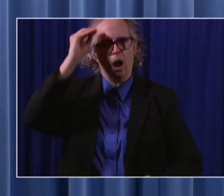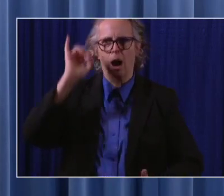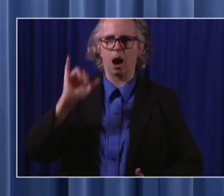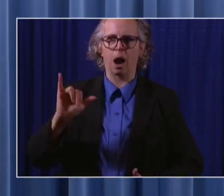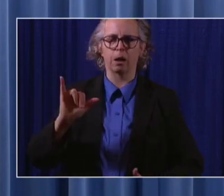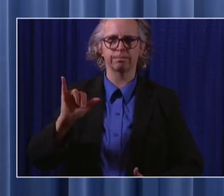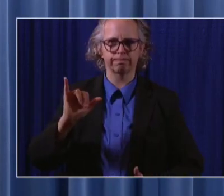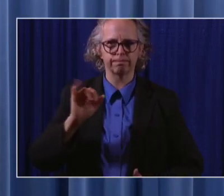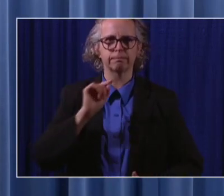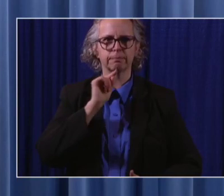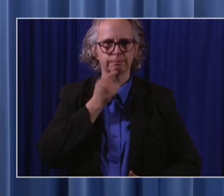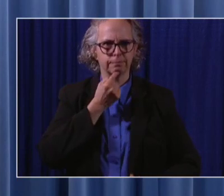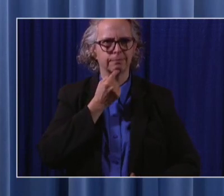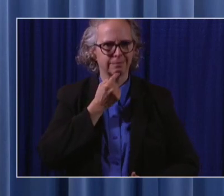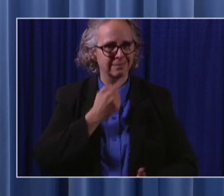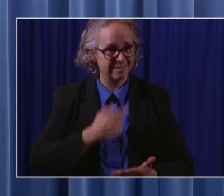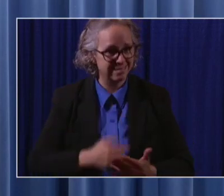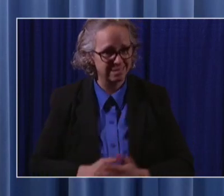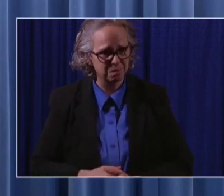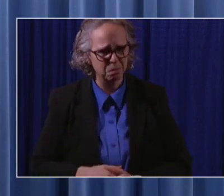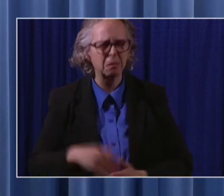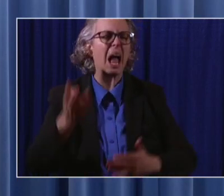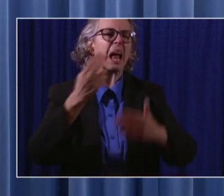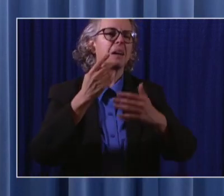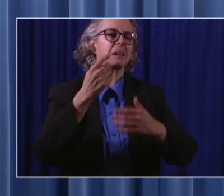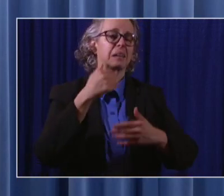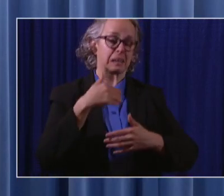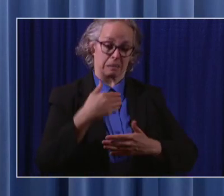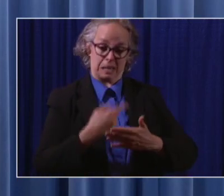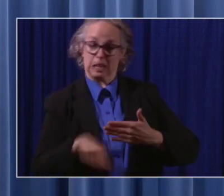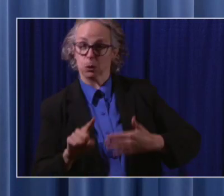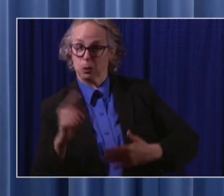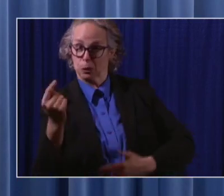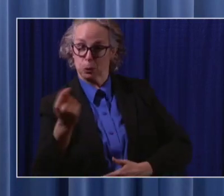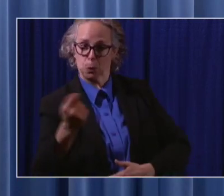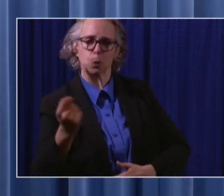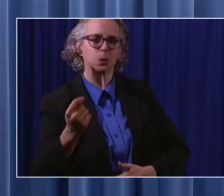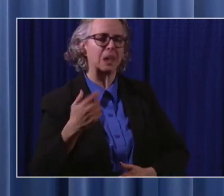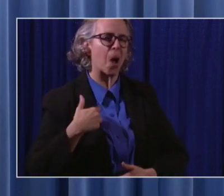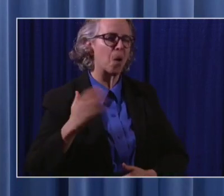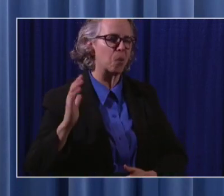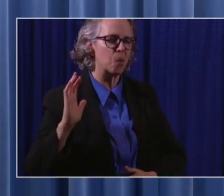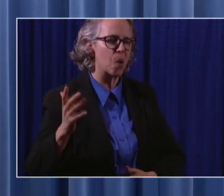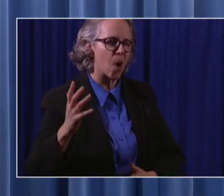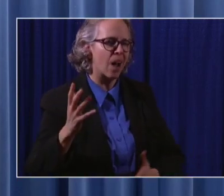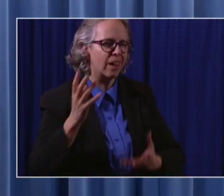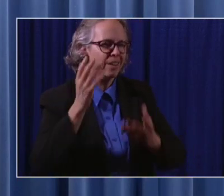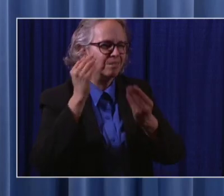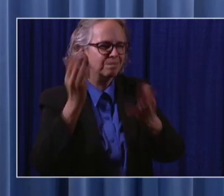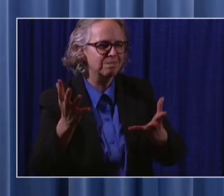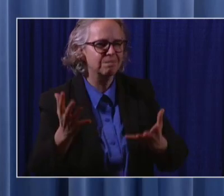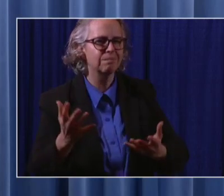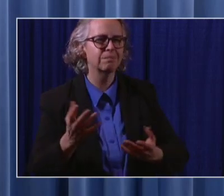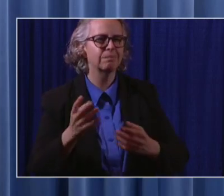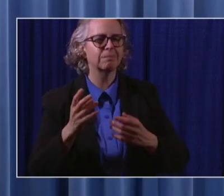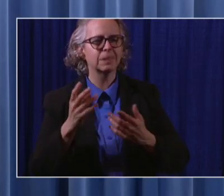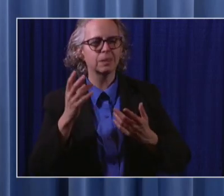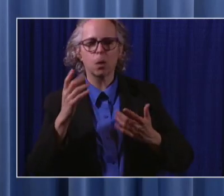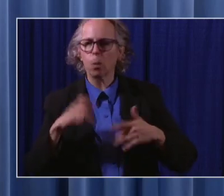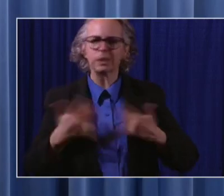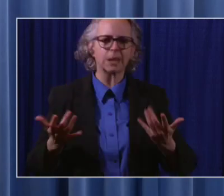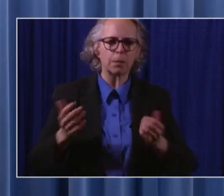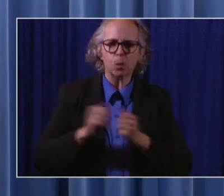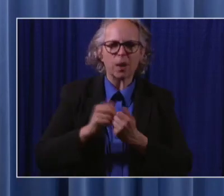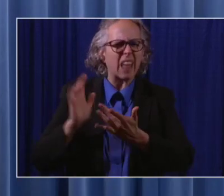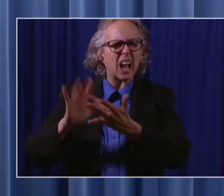week on Tuesday, and I'll give you a report about where we are, because I've been telling our team,